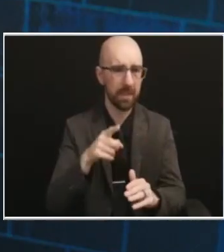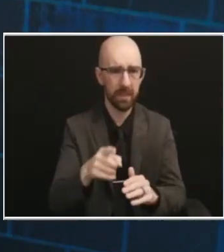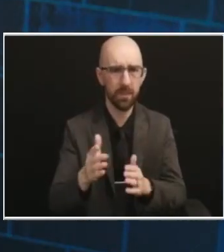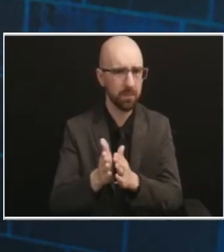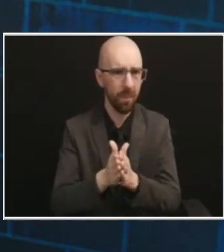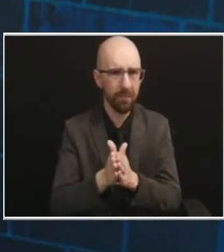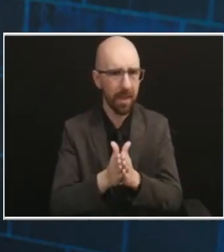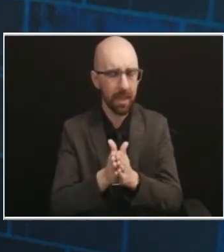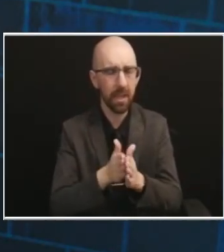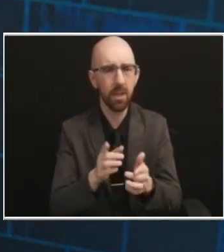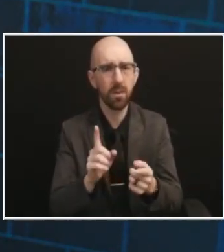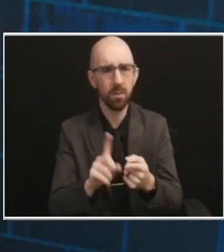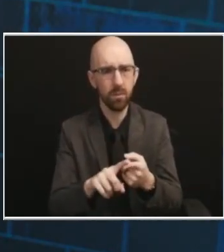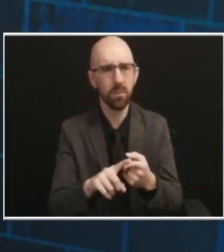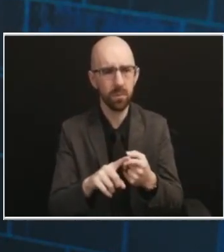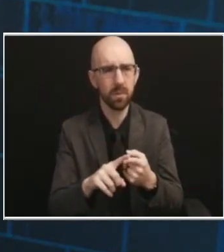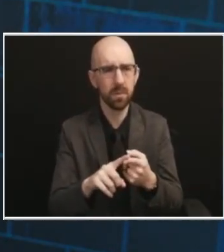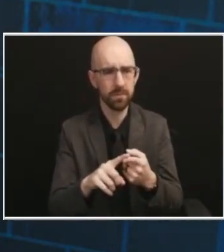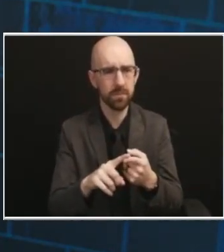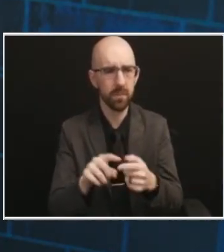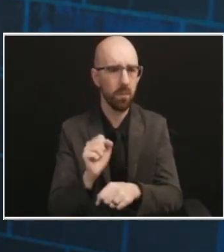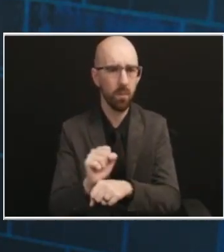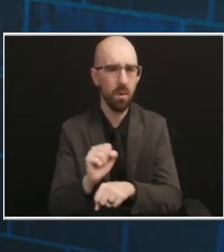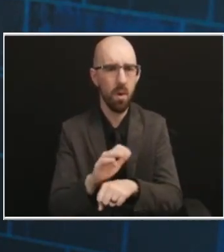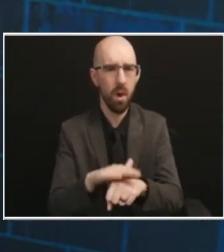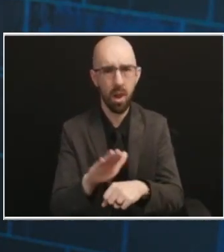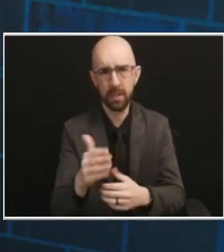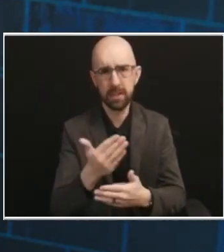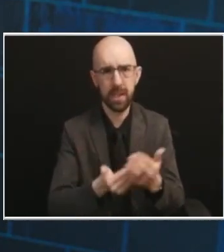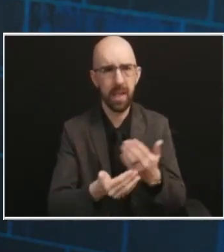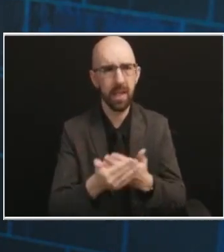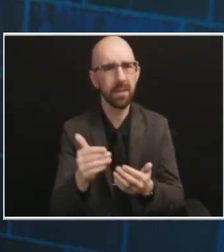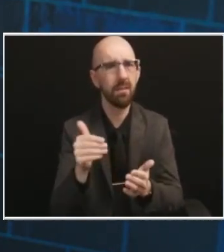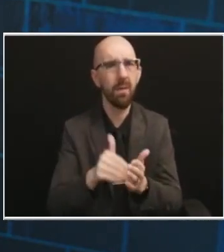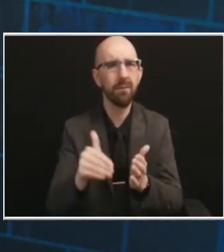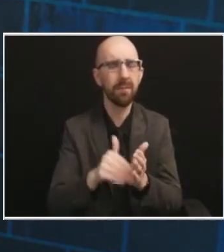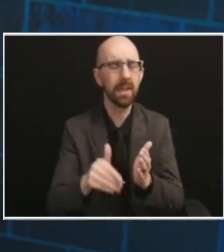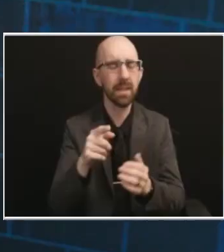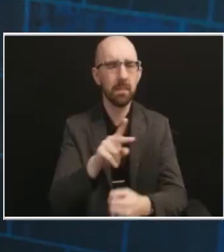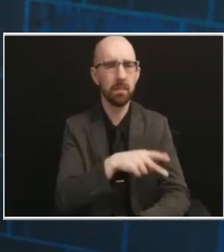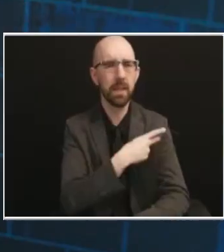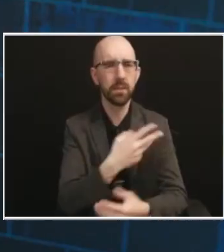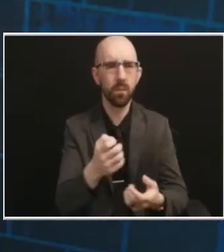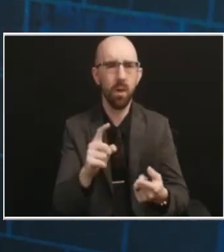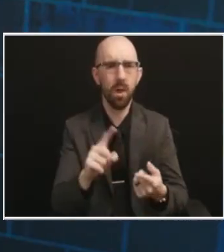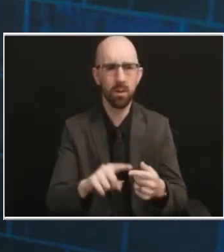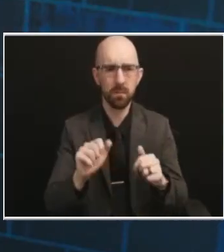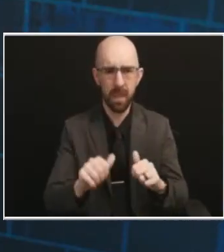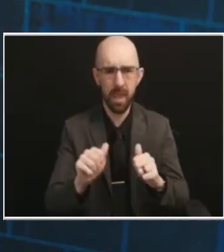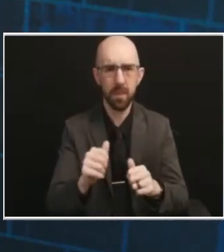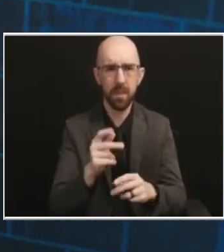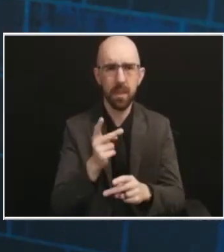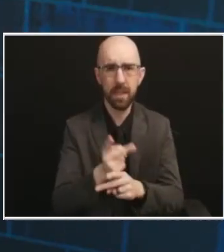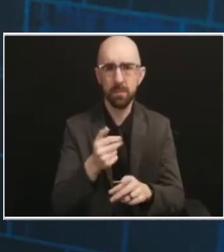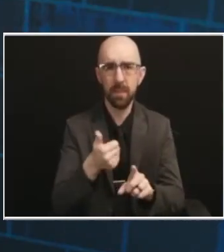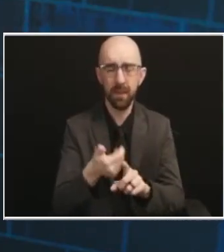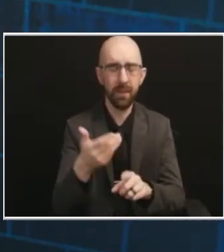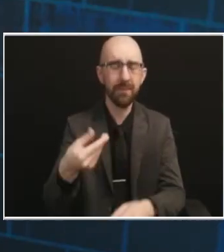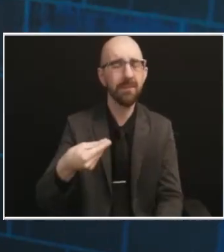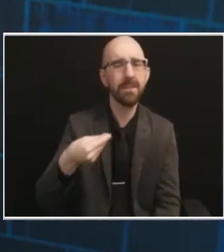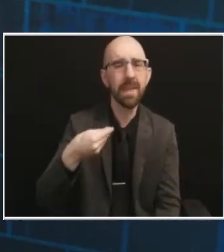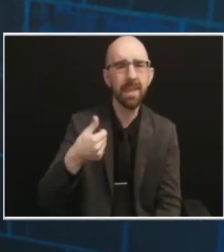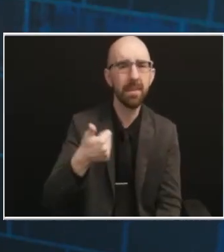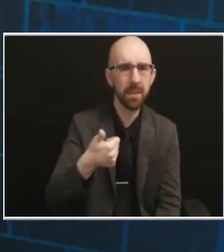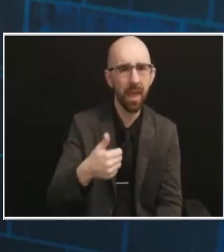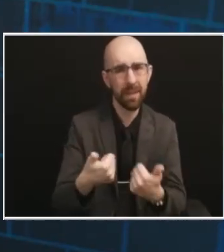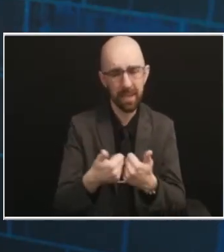to work on his hands. A lot of the times, if patients want to be able to feed themselves or want to be able to play video games or whatever it